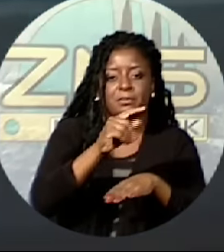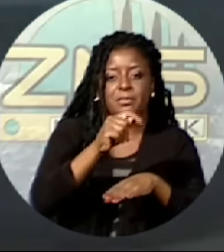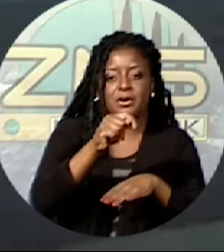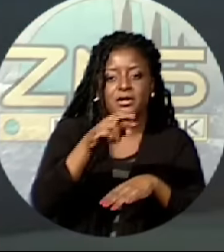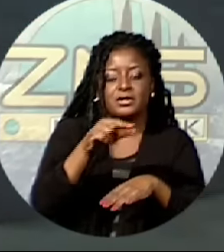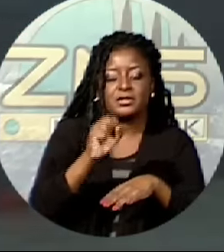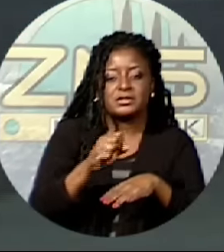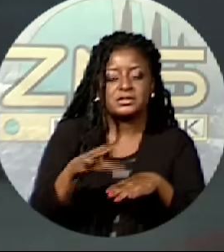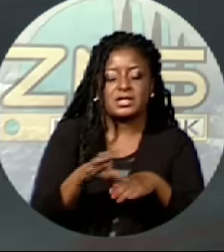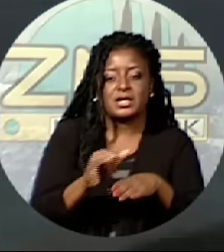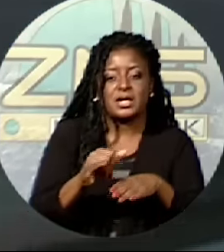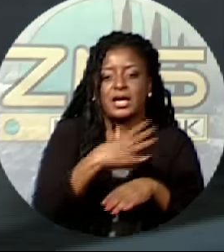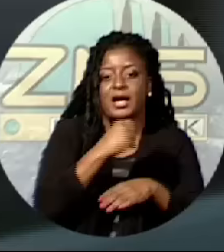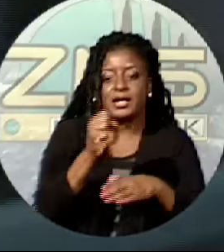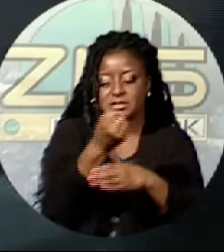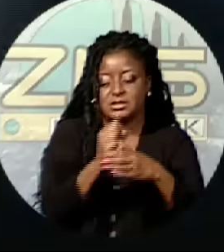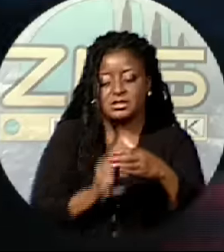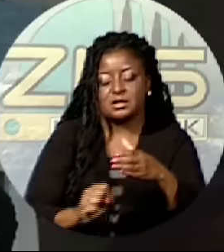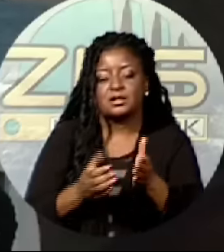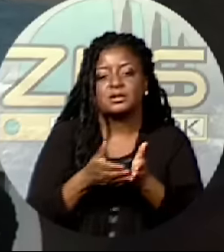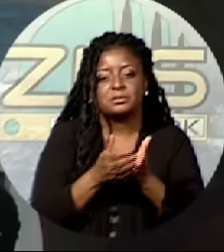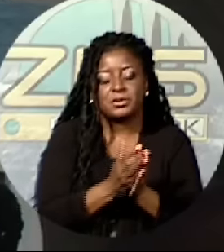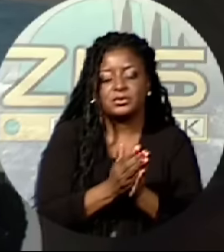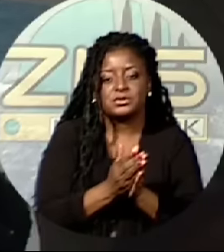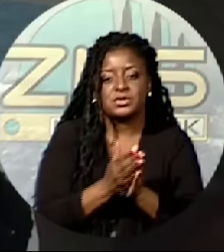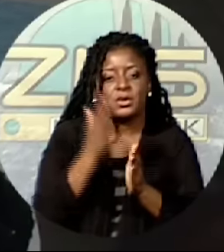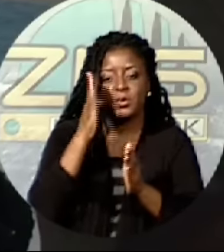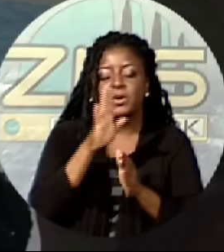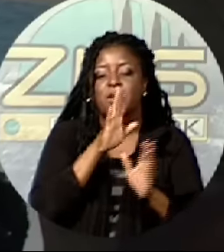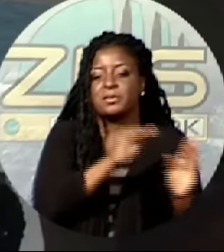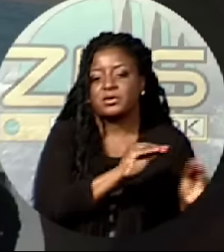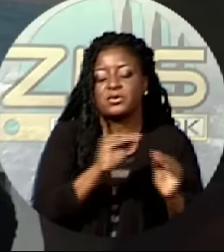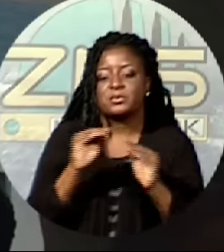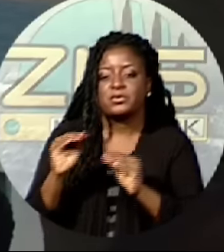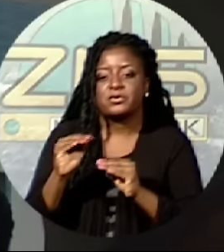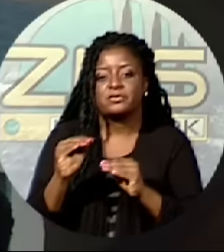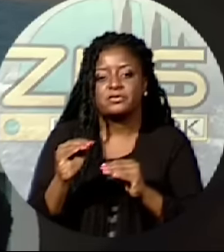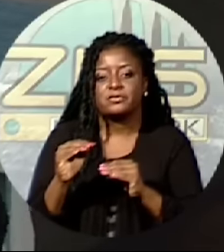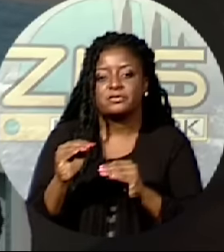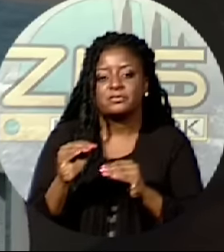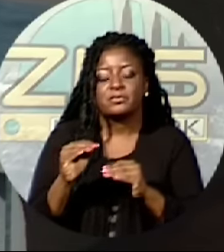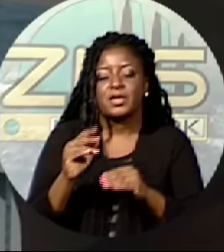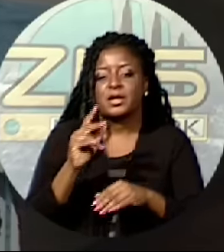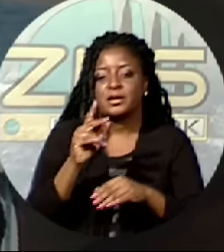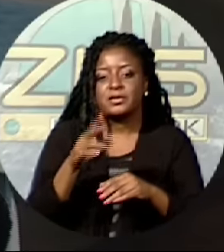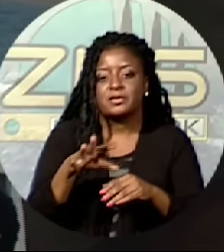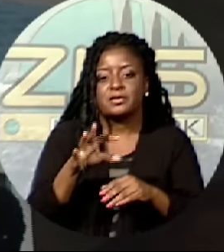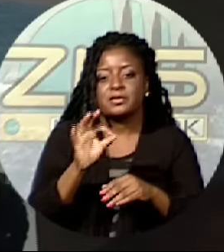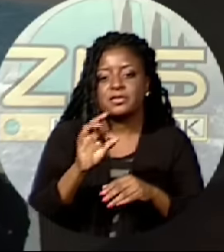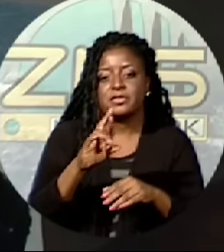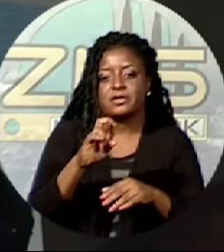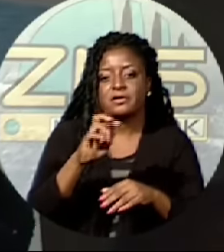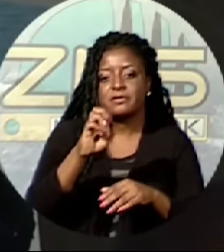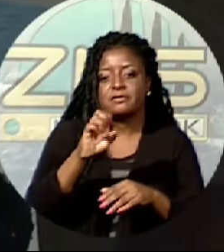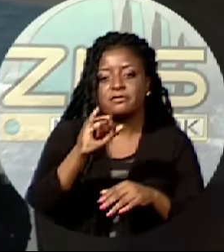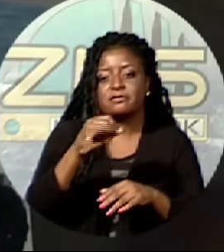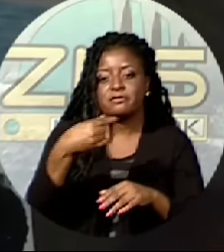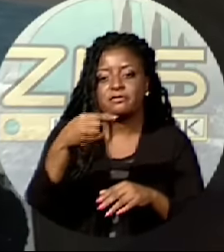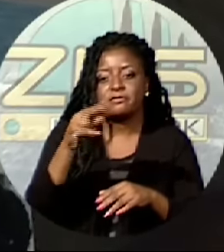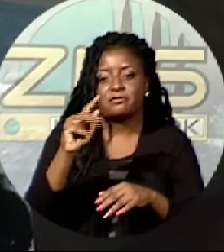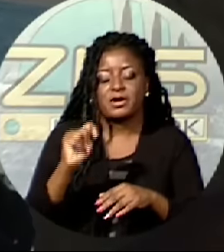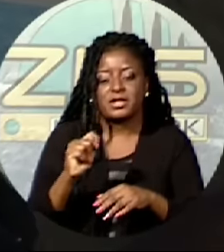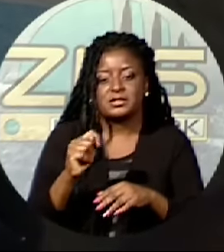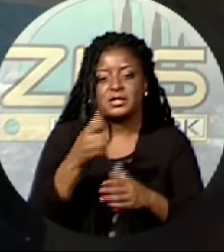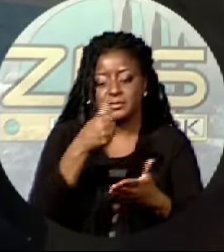a navigational hazard, will be removed. Freight will no longer access the docking area, and as a result of that, the